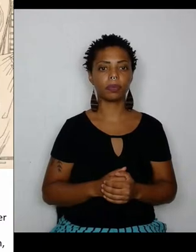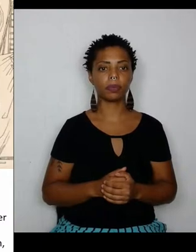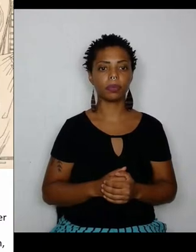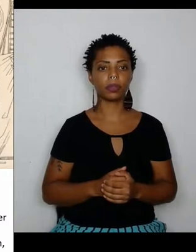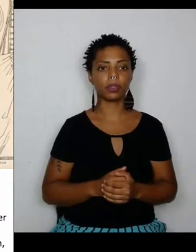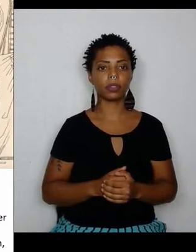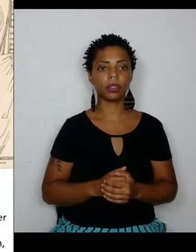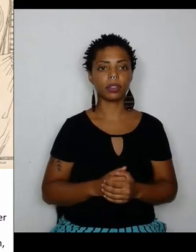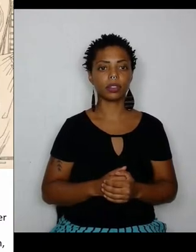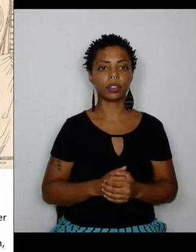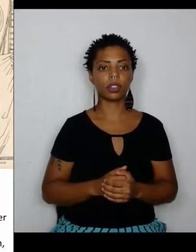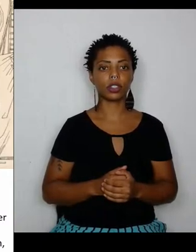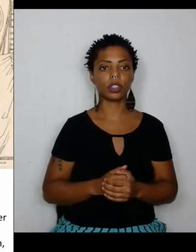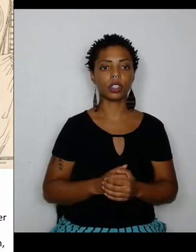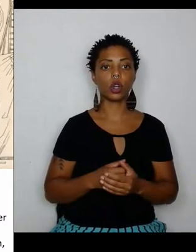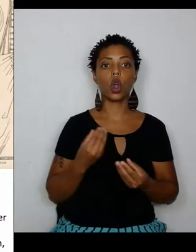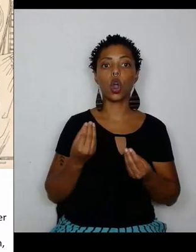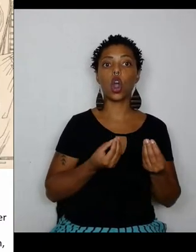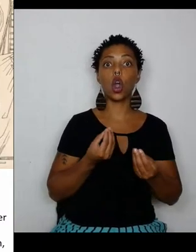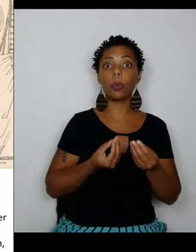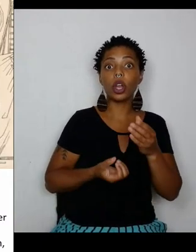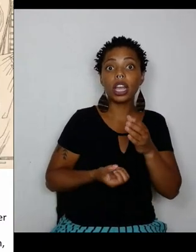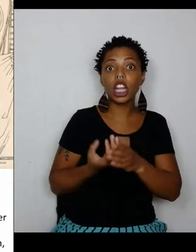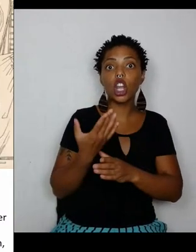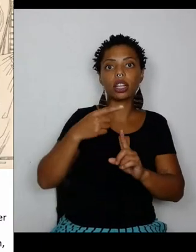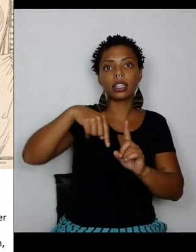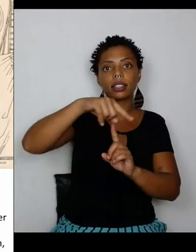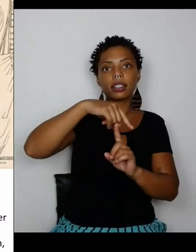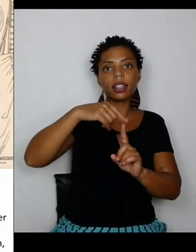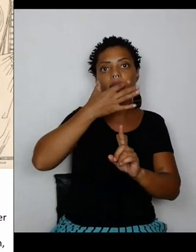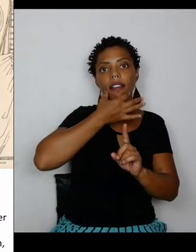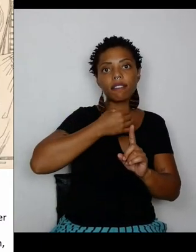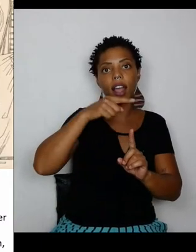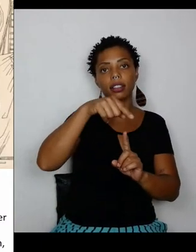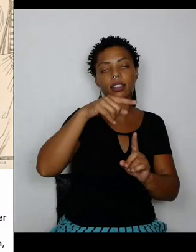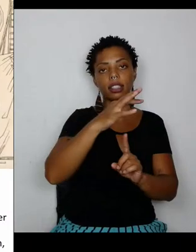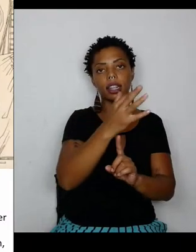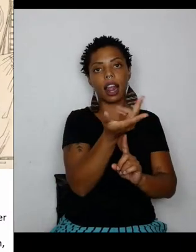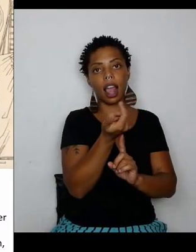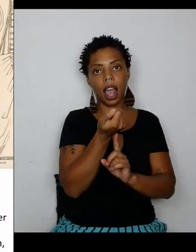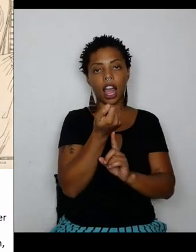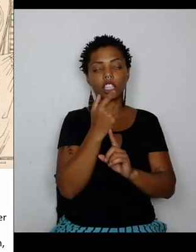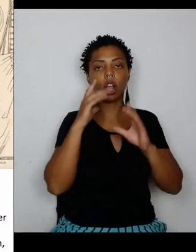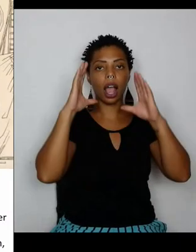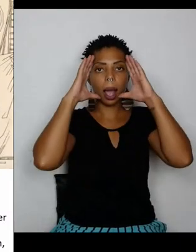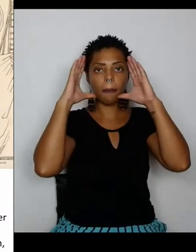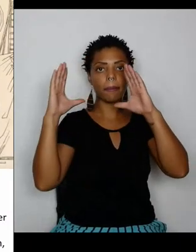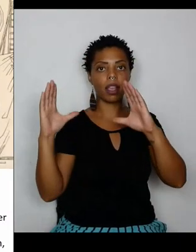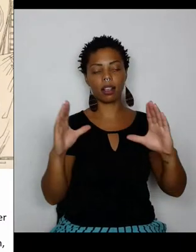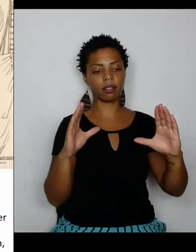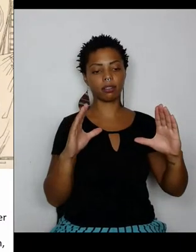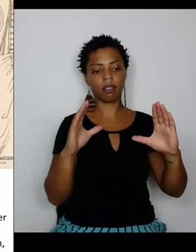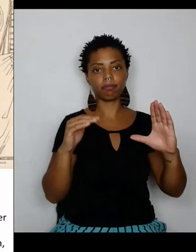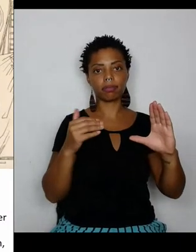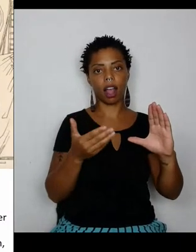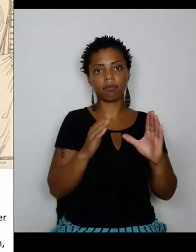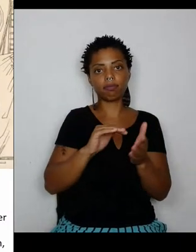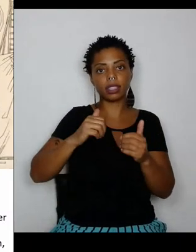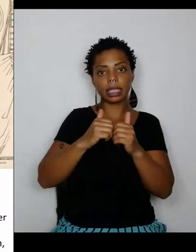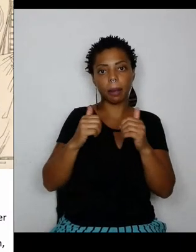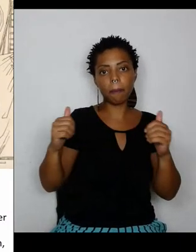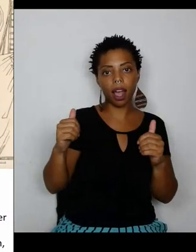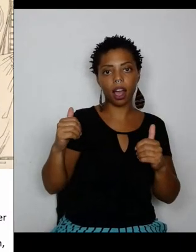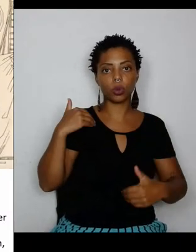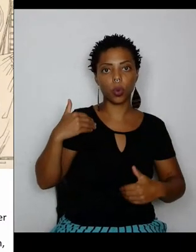spiritual disembodied heads floated the novel on radons and emil bernard's works both artists influencing